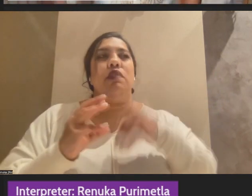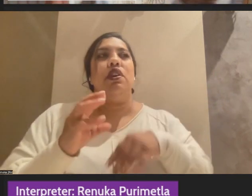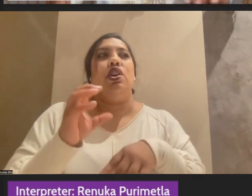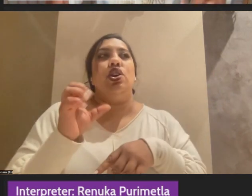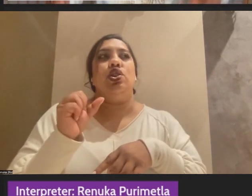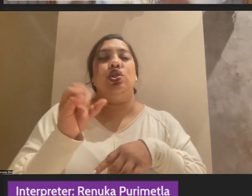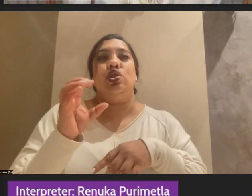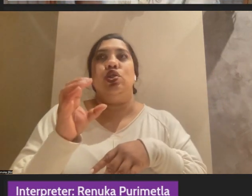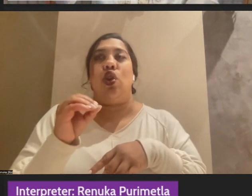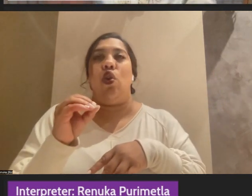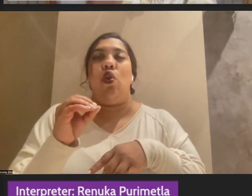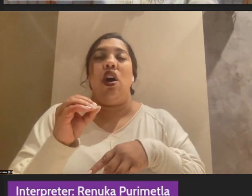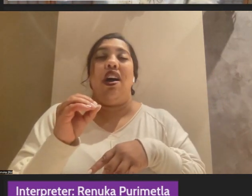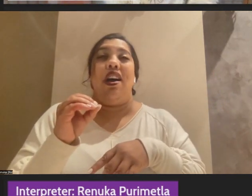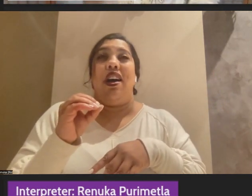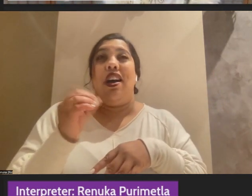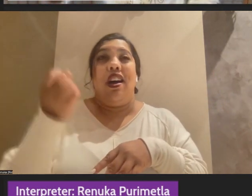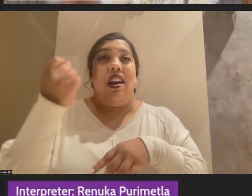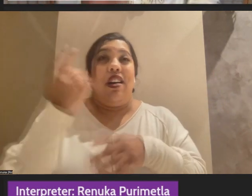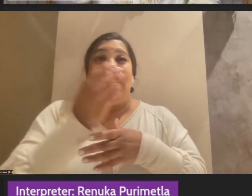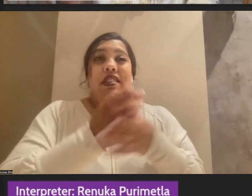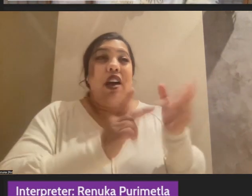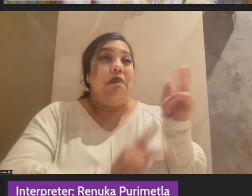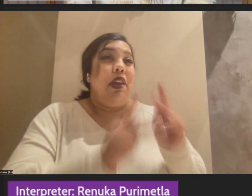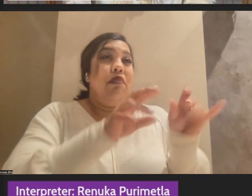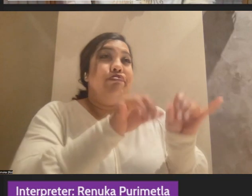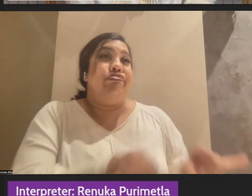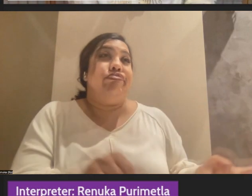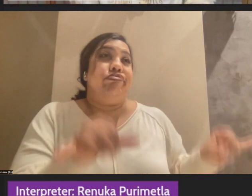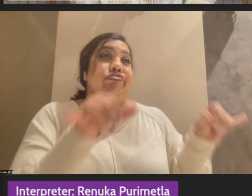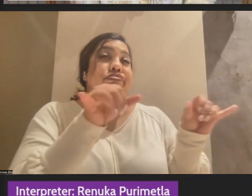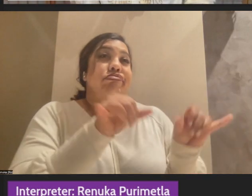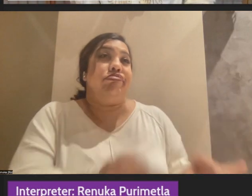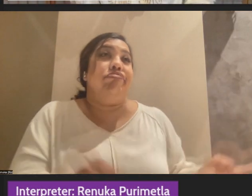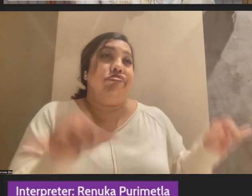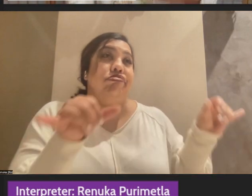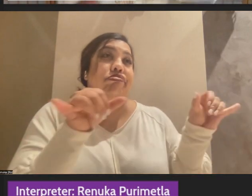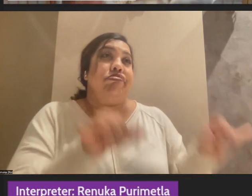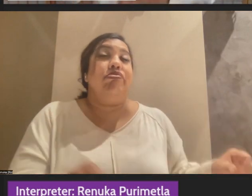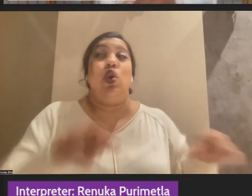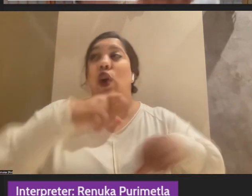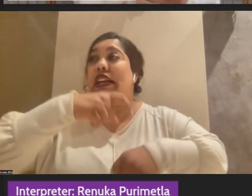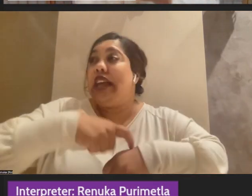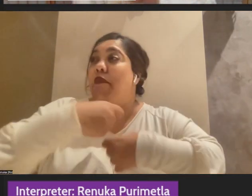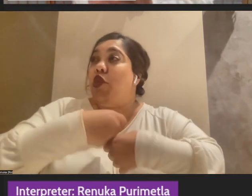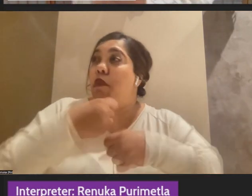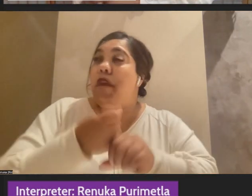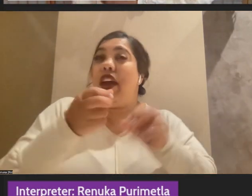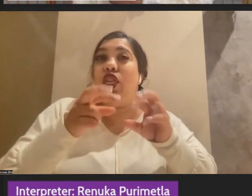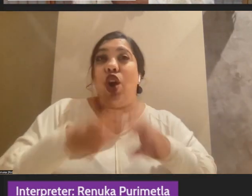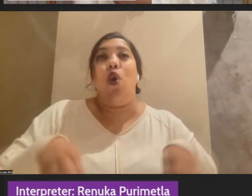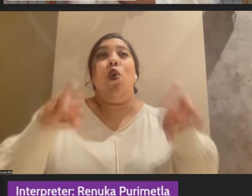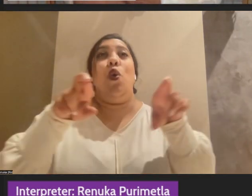make the donuts. We're caught on rote. We don't step back and